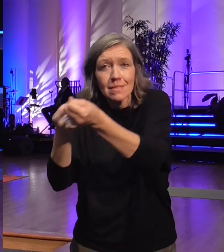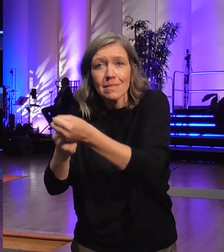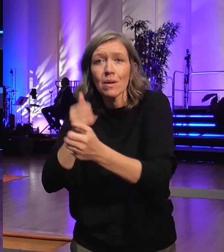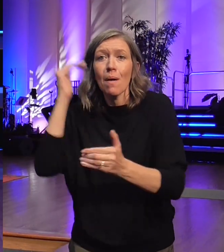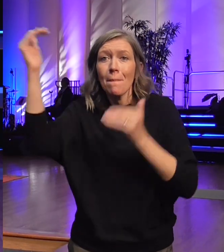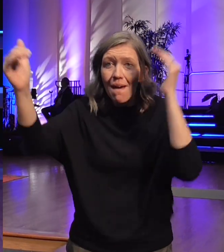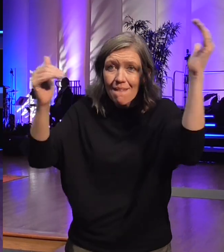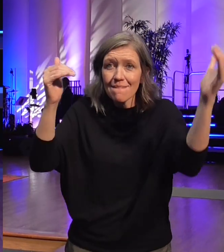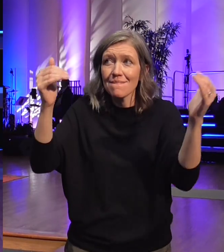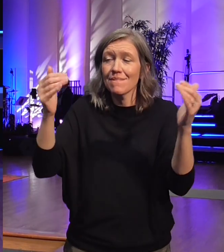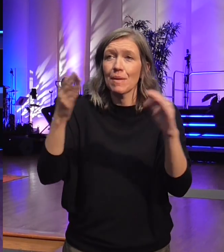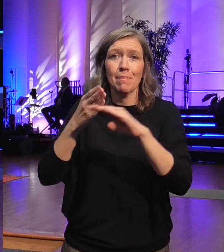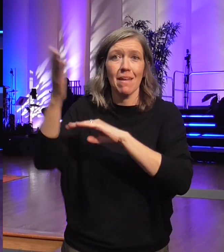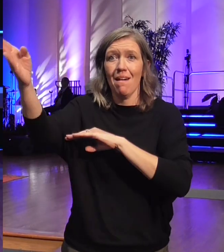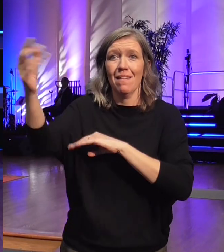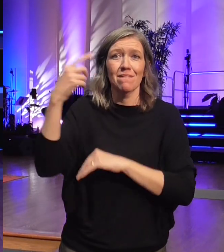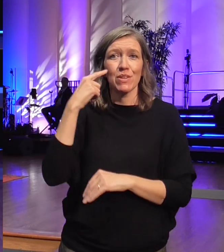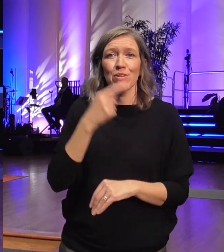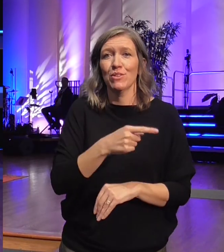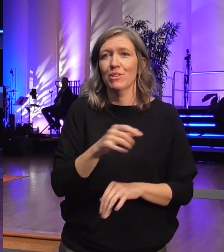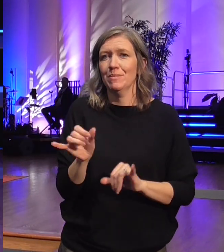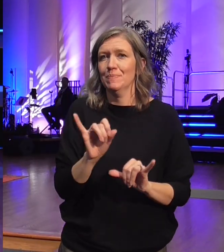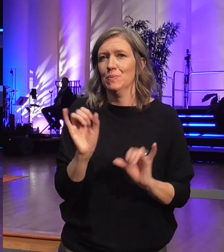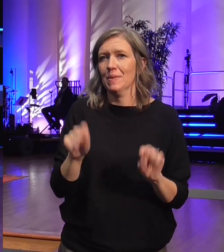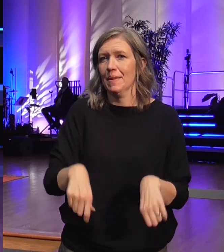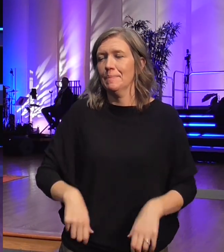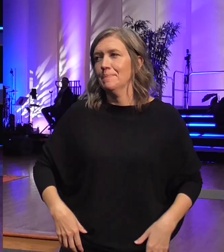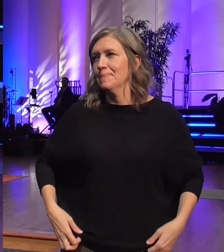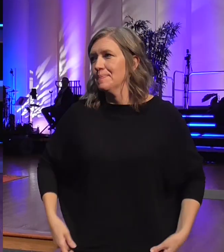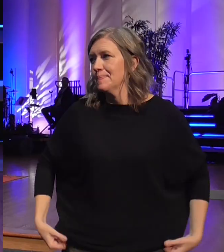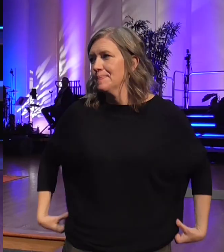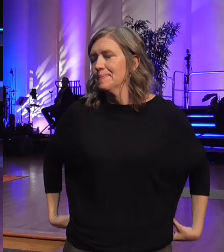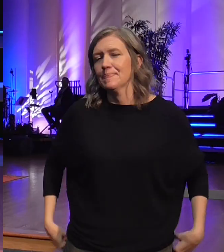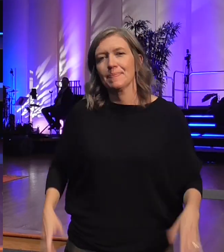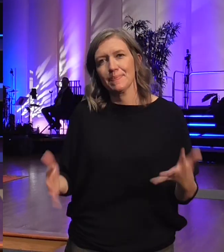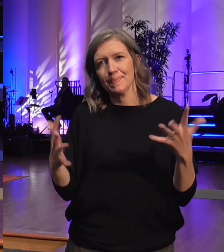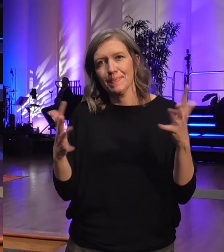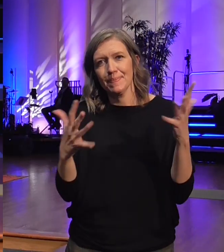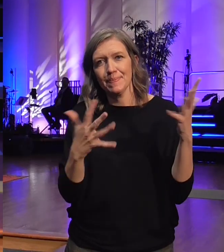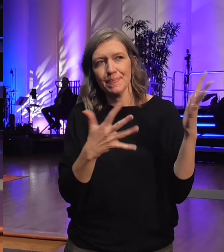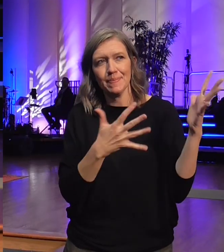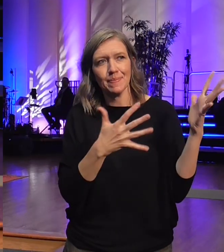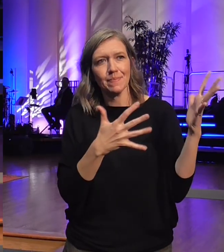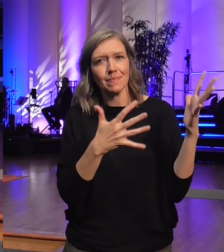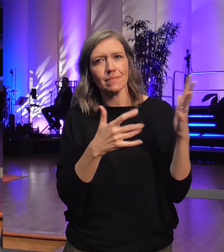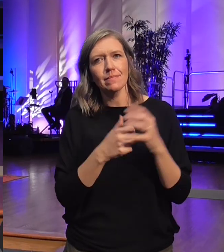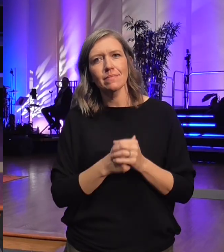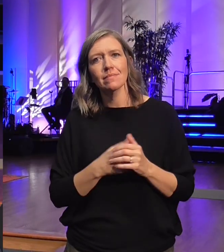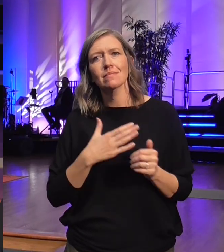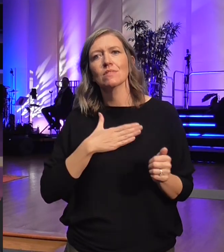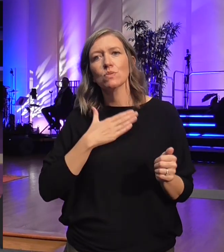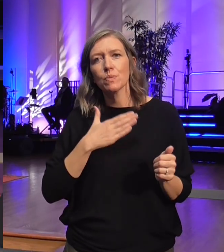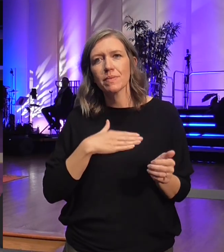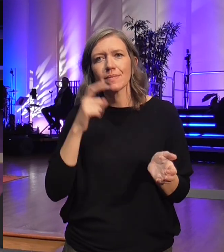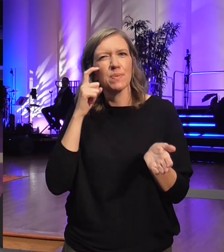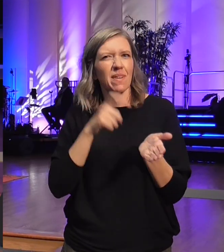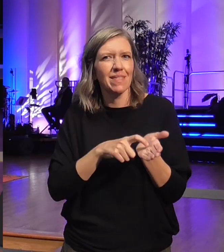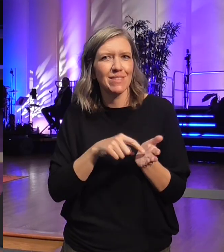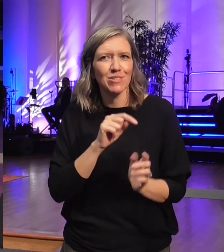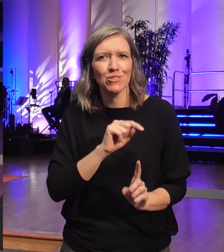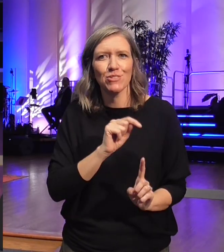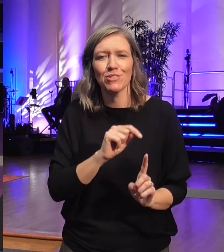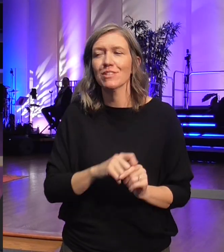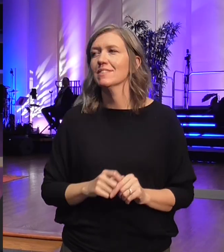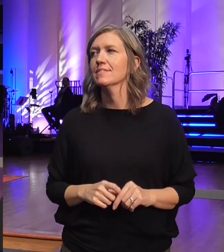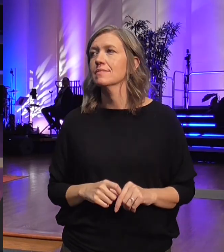we can go above and beyond for her. So thank you, thank you, thank you. But what a joy it is to acknowledge her.